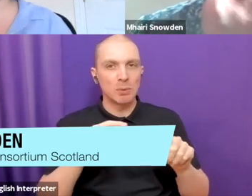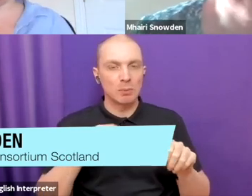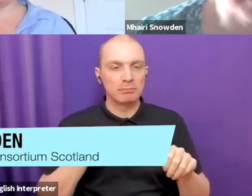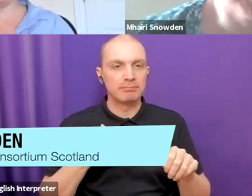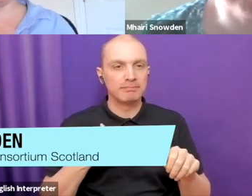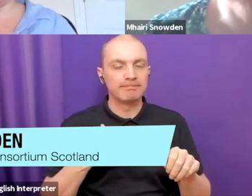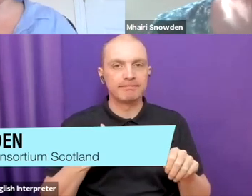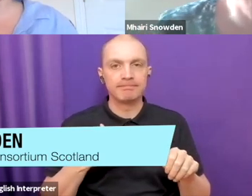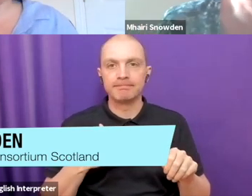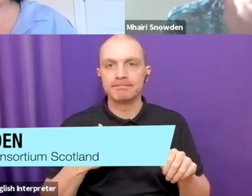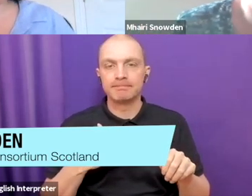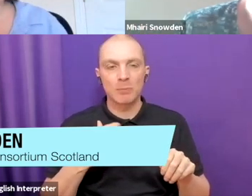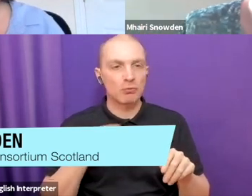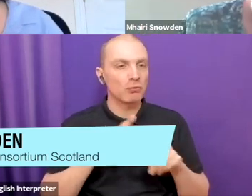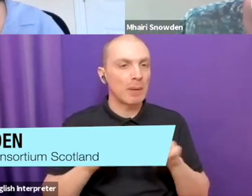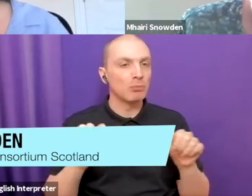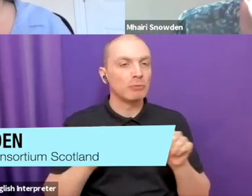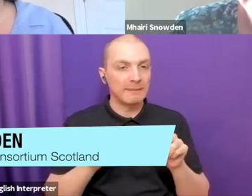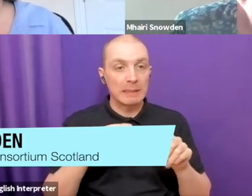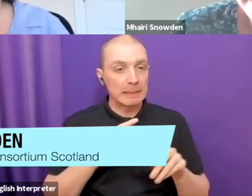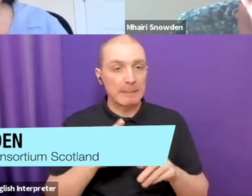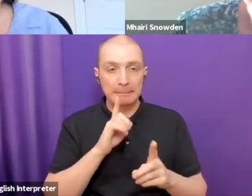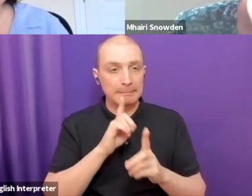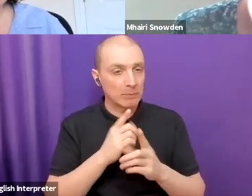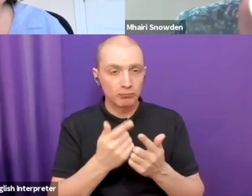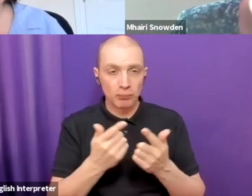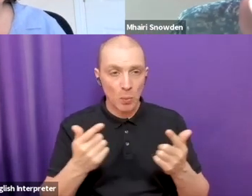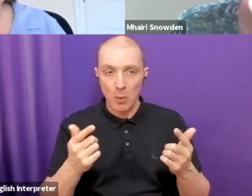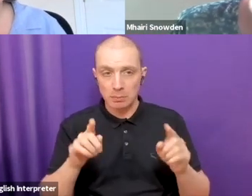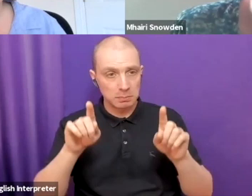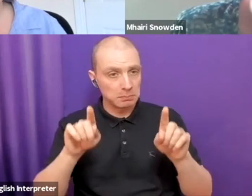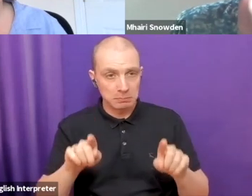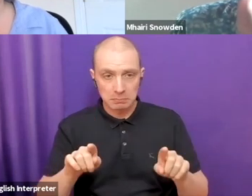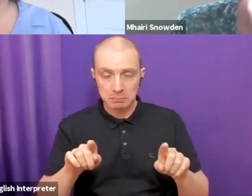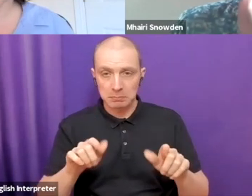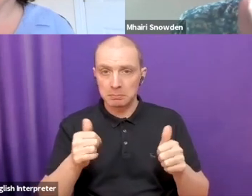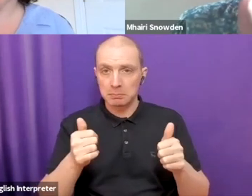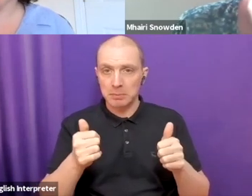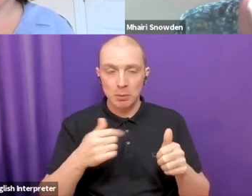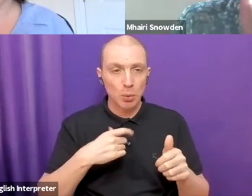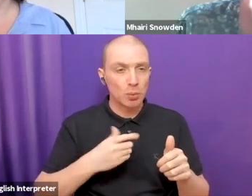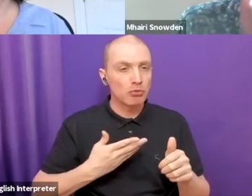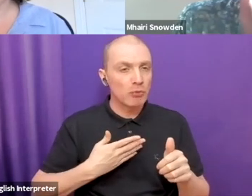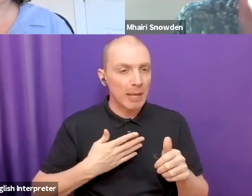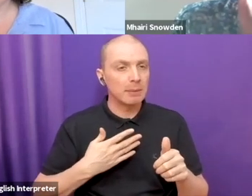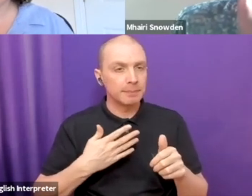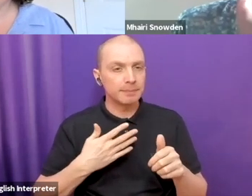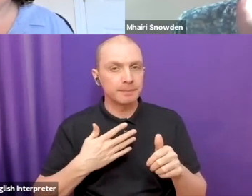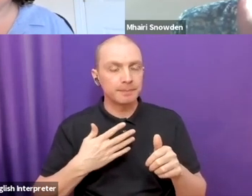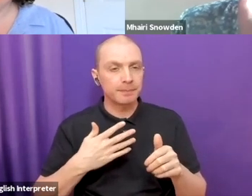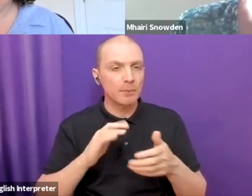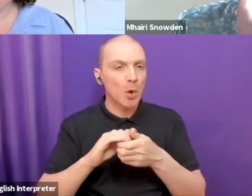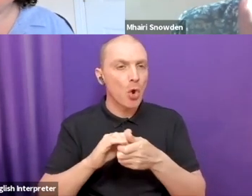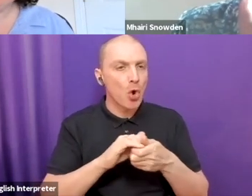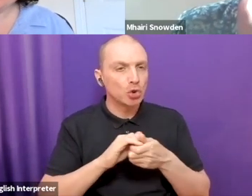think I've met lots of you before, but for those who I haven't, the Human Rights Consortium is a network, a coalition, if you like,